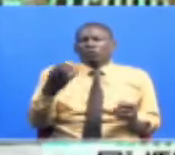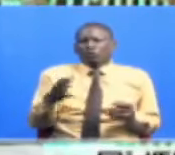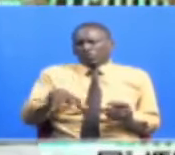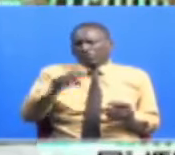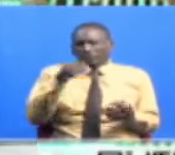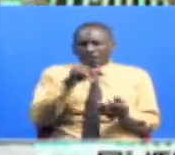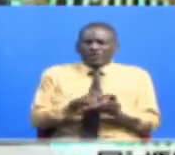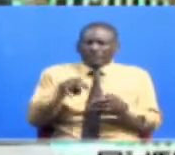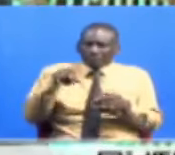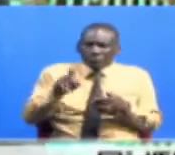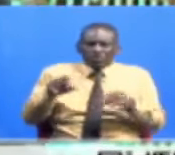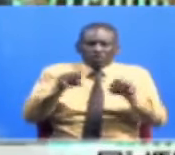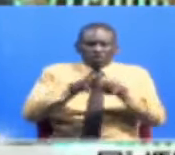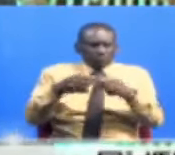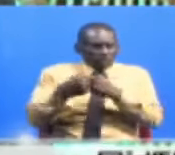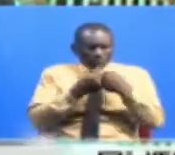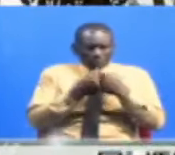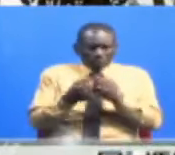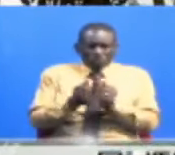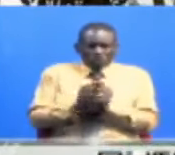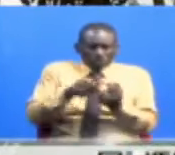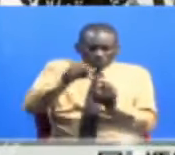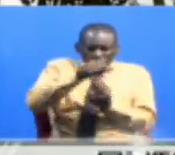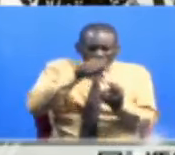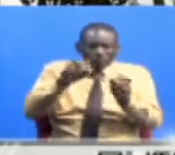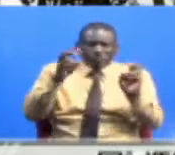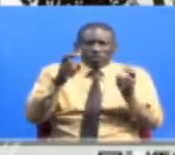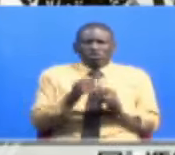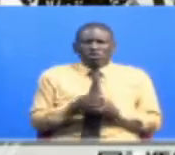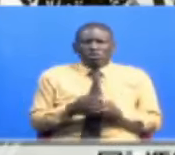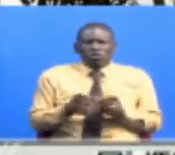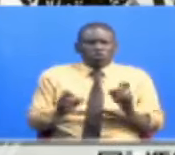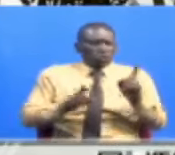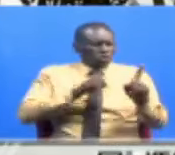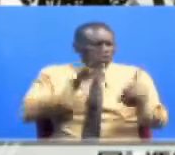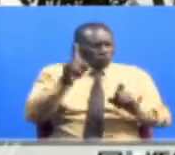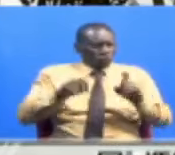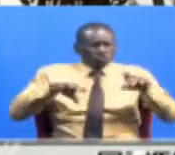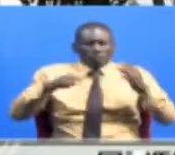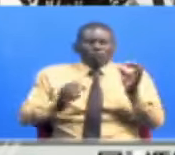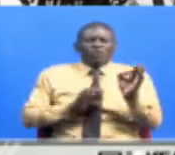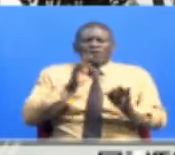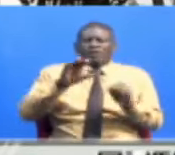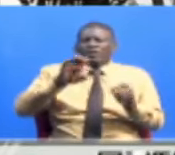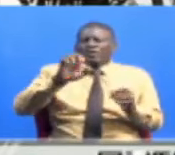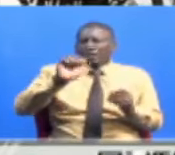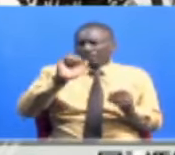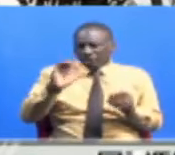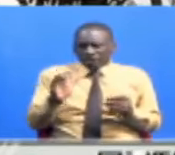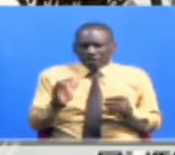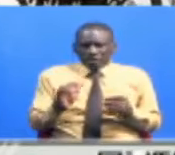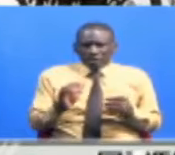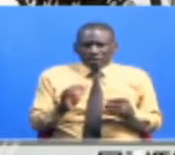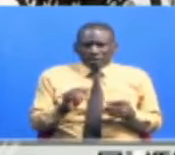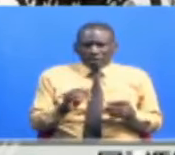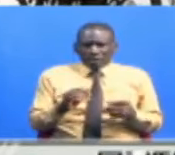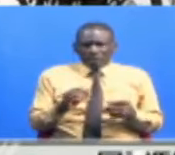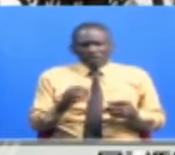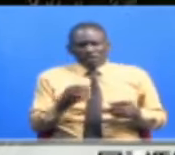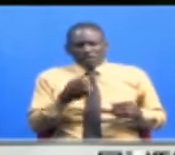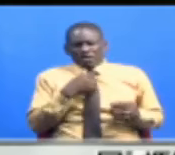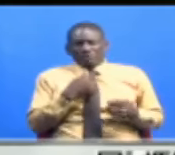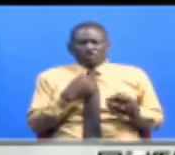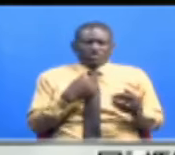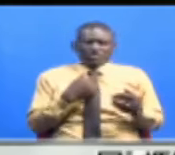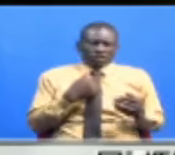there, you may find that they too are struggling with particular issues. While questions abound on whether ESCC is blowing hot